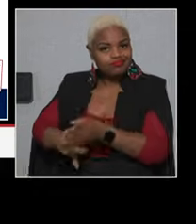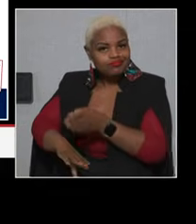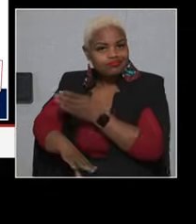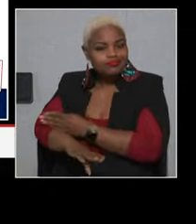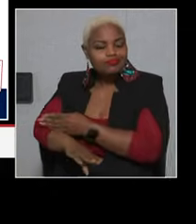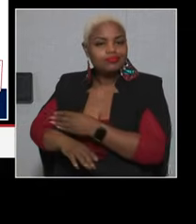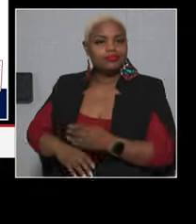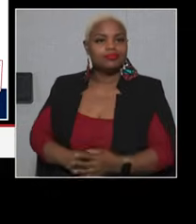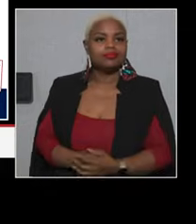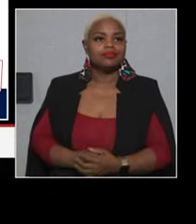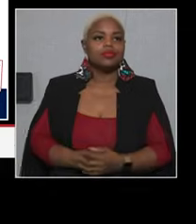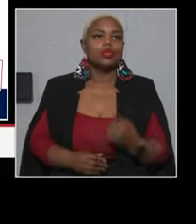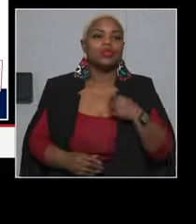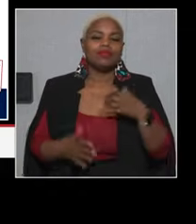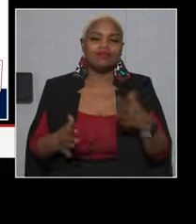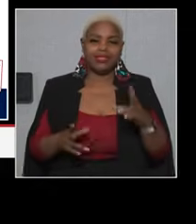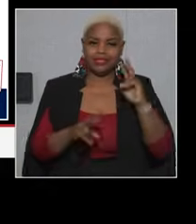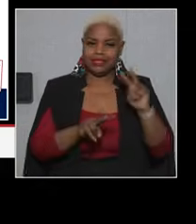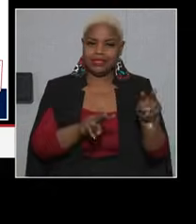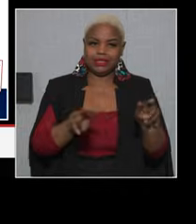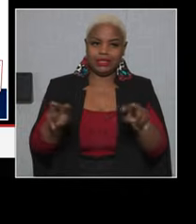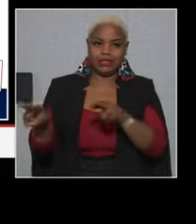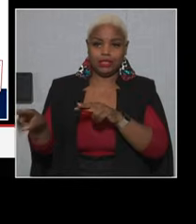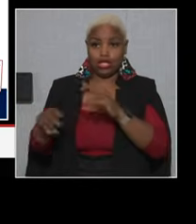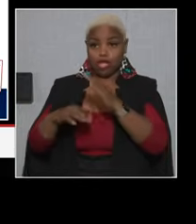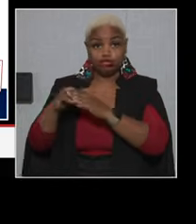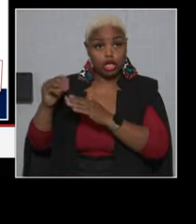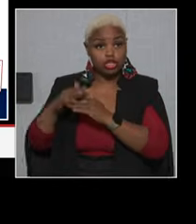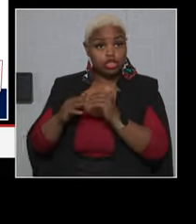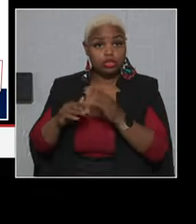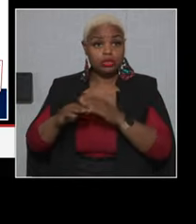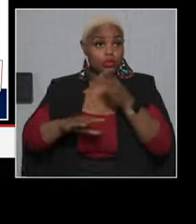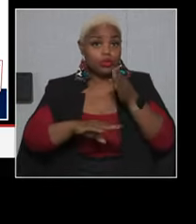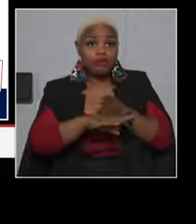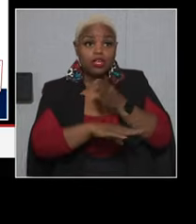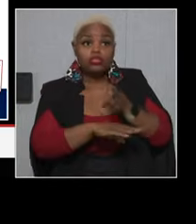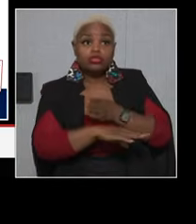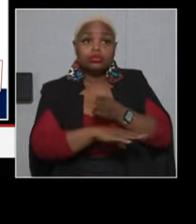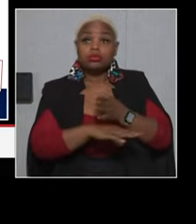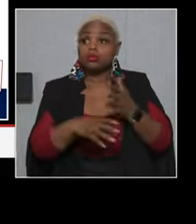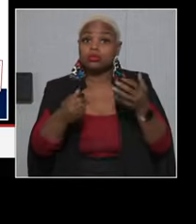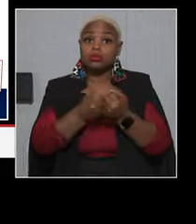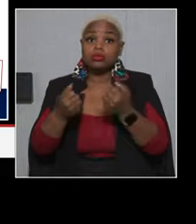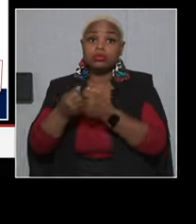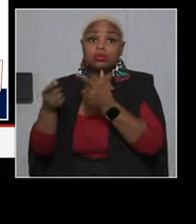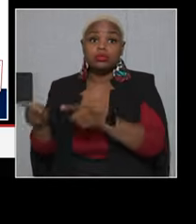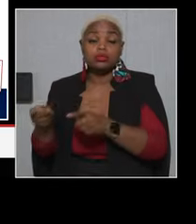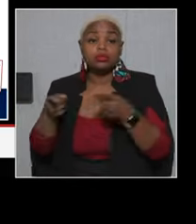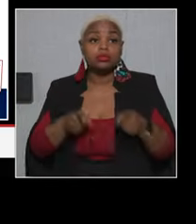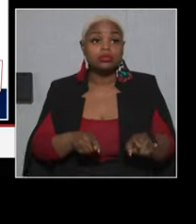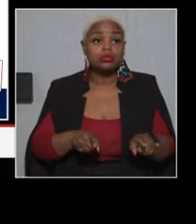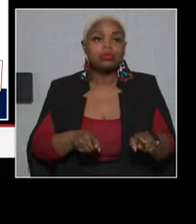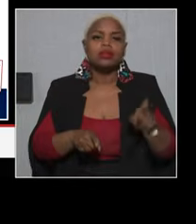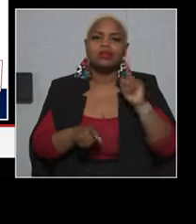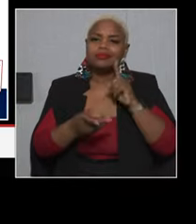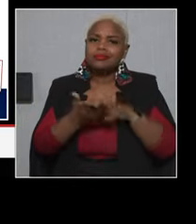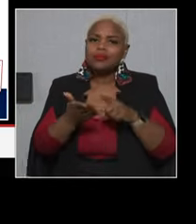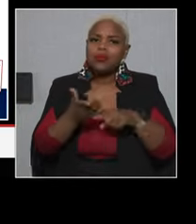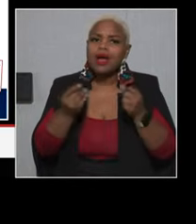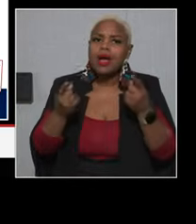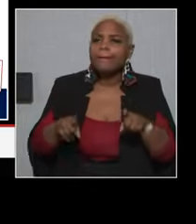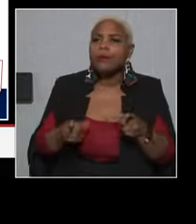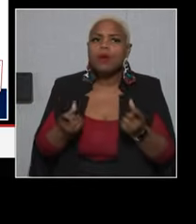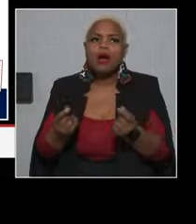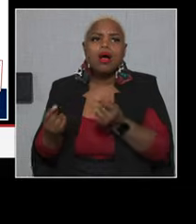our construction projects. We know for a fact that when we invest in improving a corridor, there are fewer crashes and injuries and deaths in that corridor. So